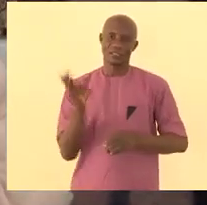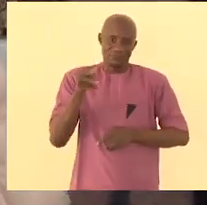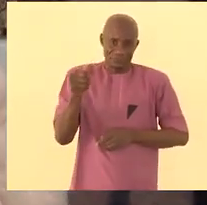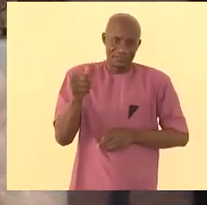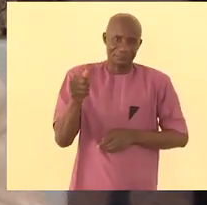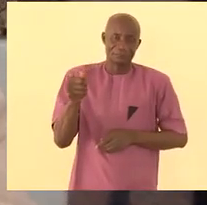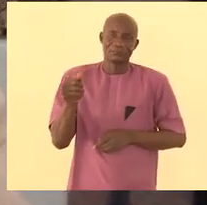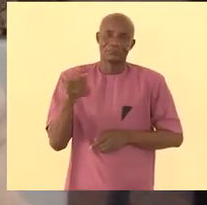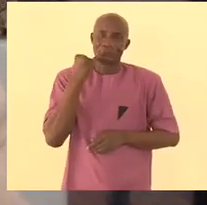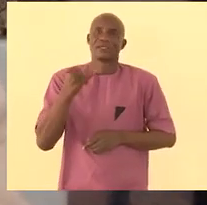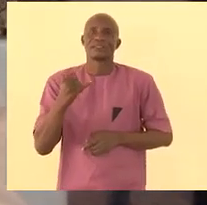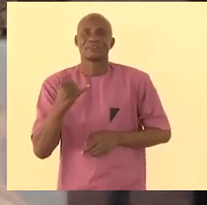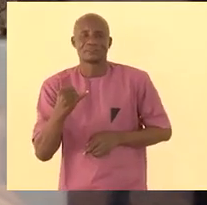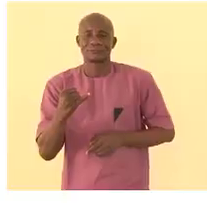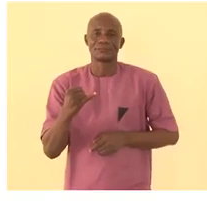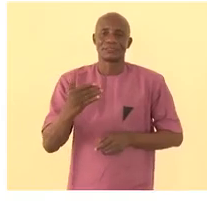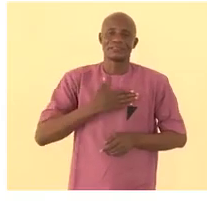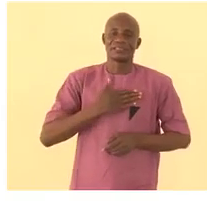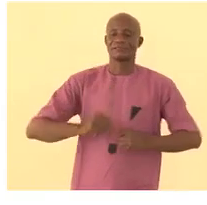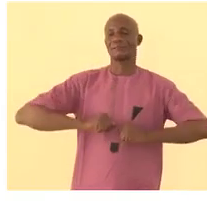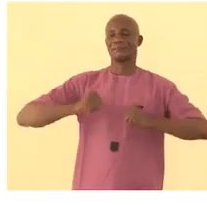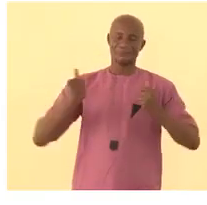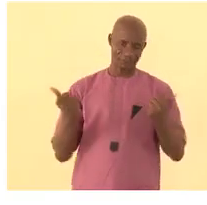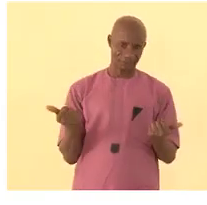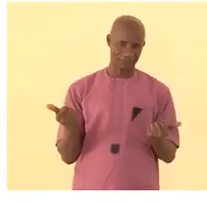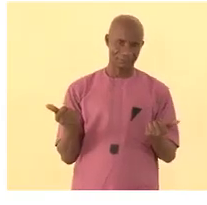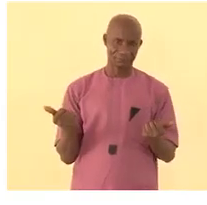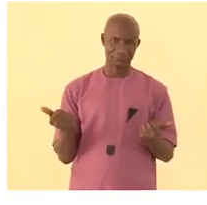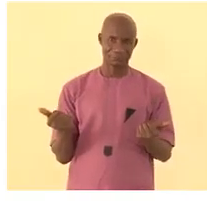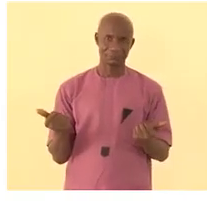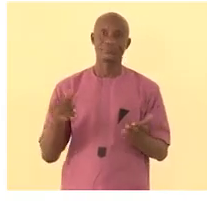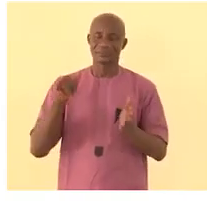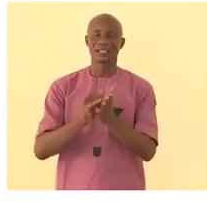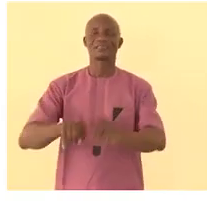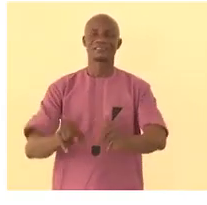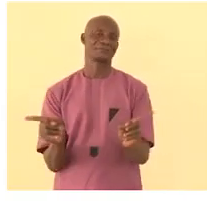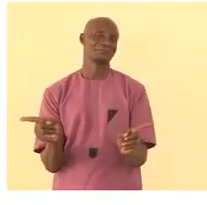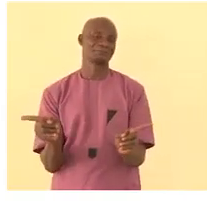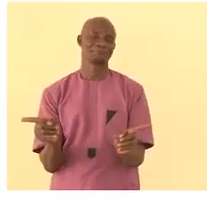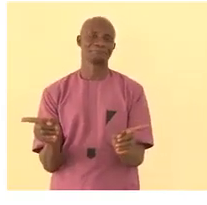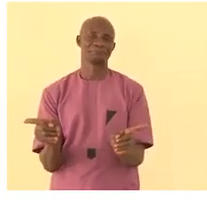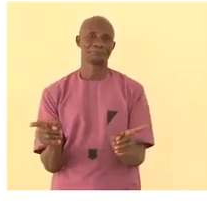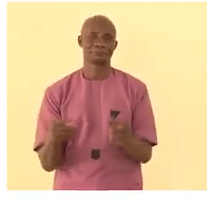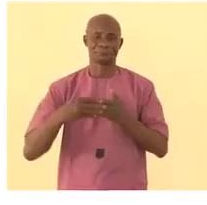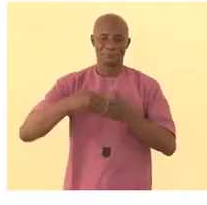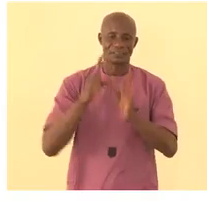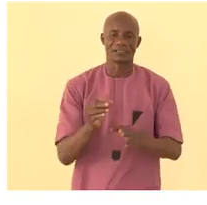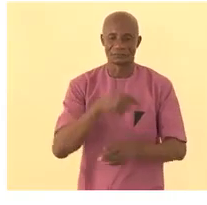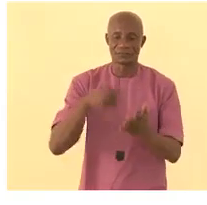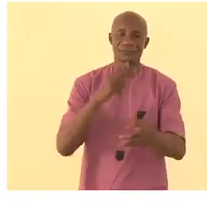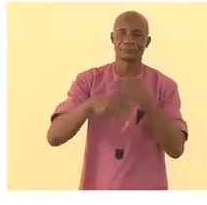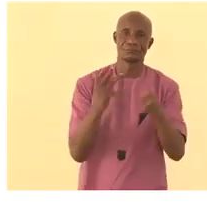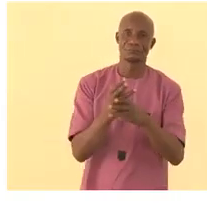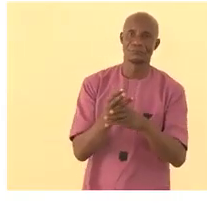is abstinent and self-denying. That's the difference. The leaders of